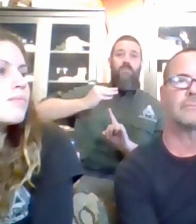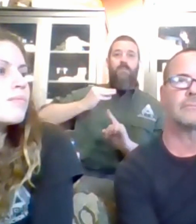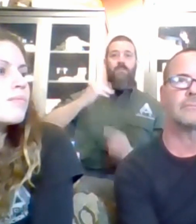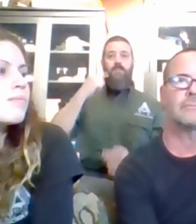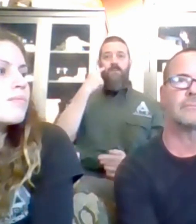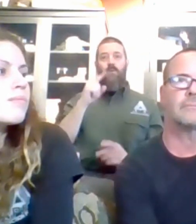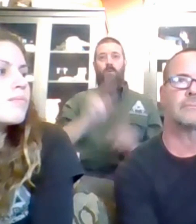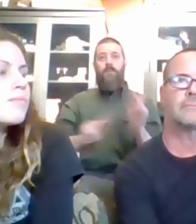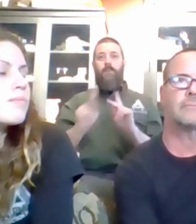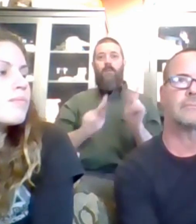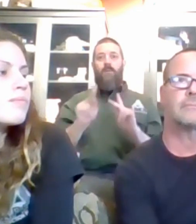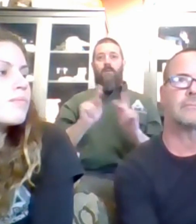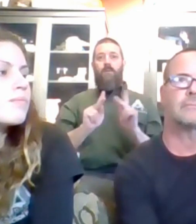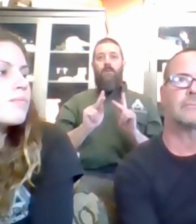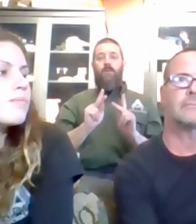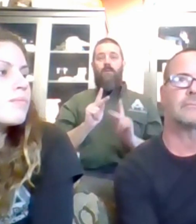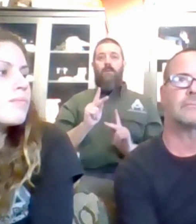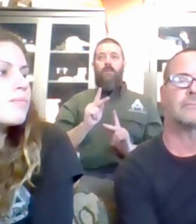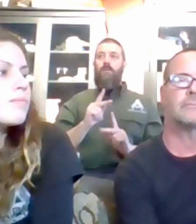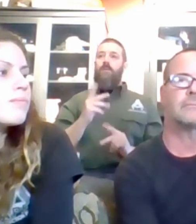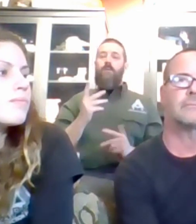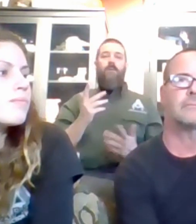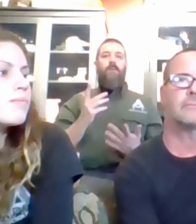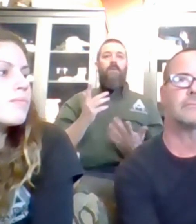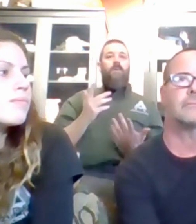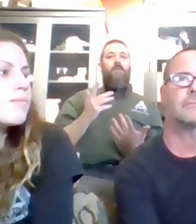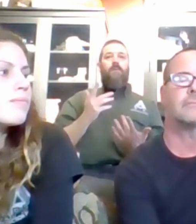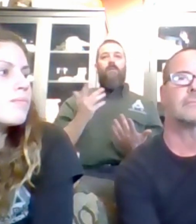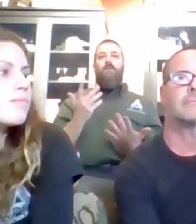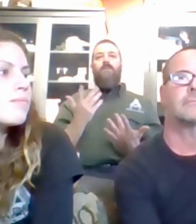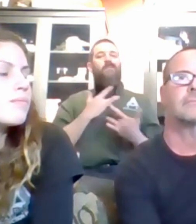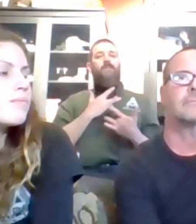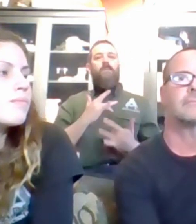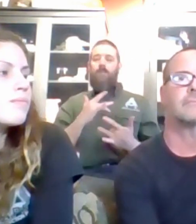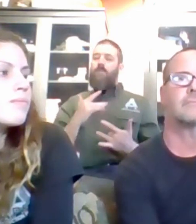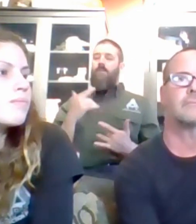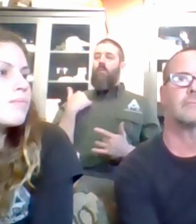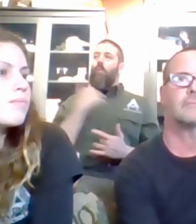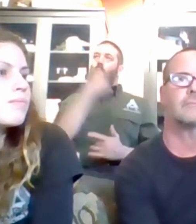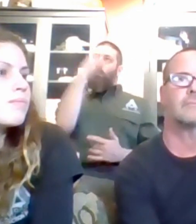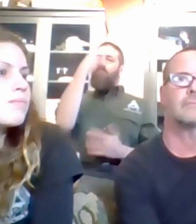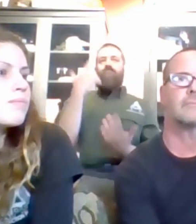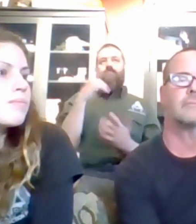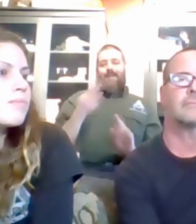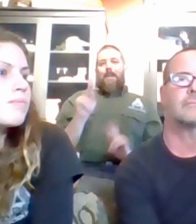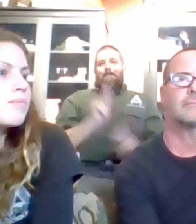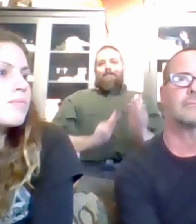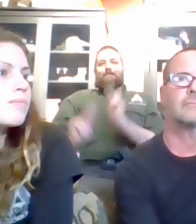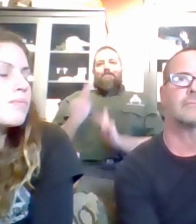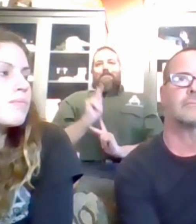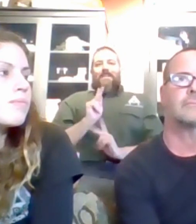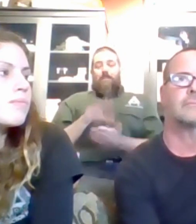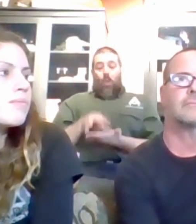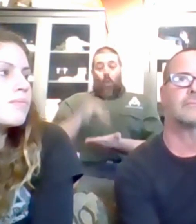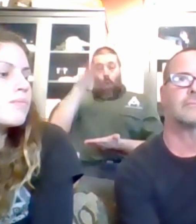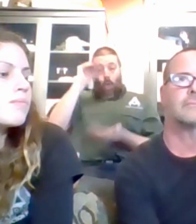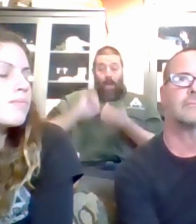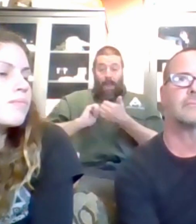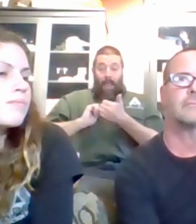experience for people because, we always say, humans learn